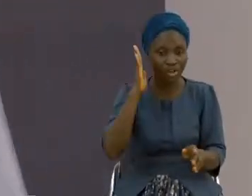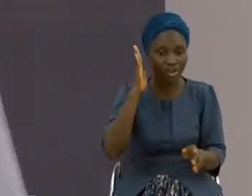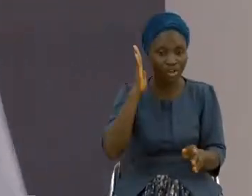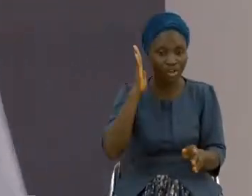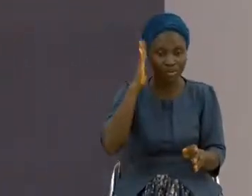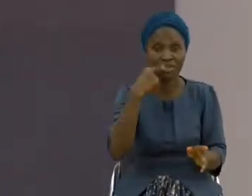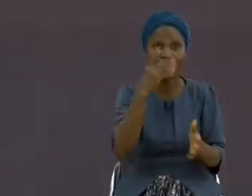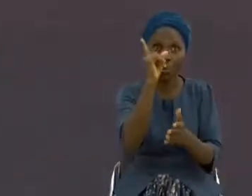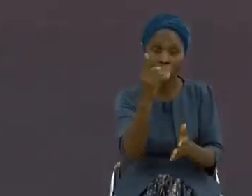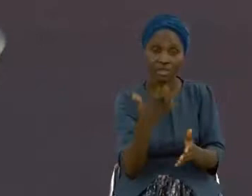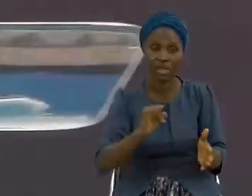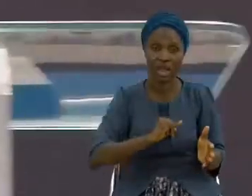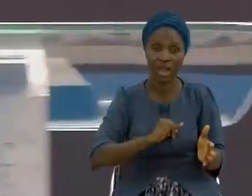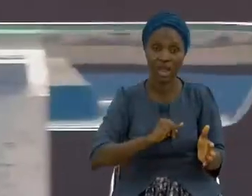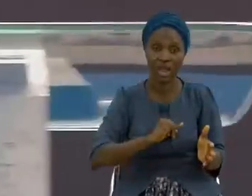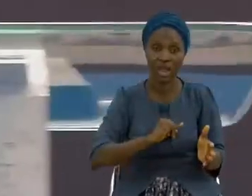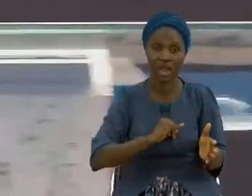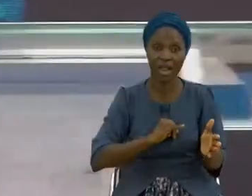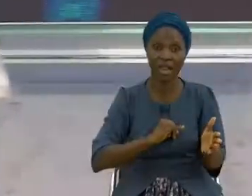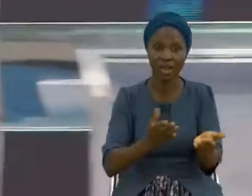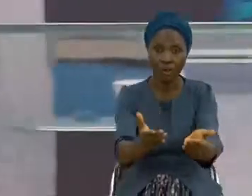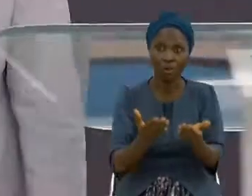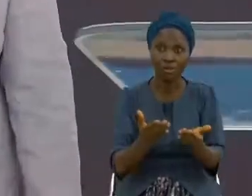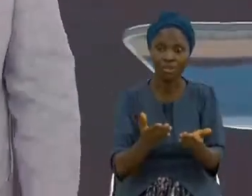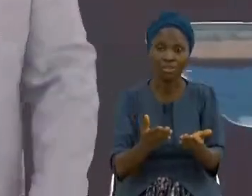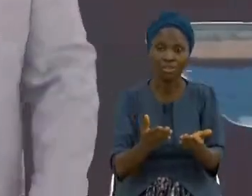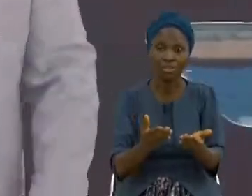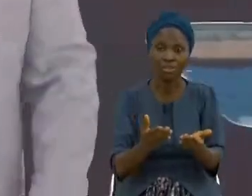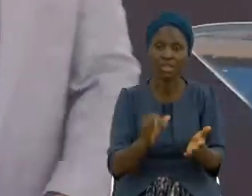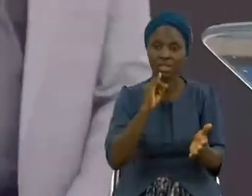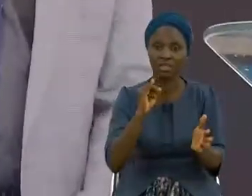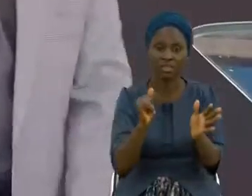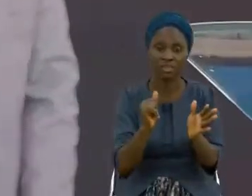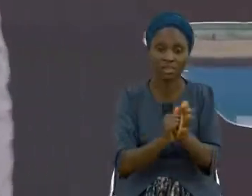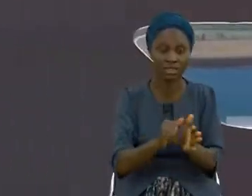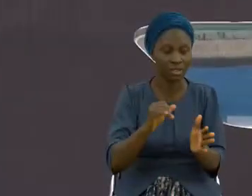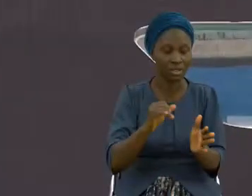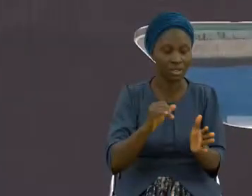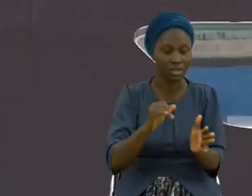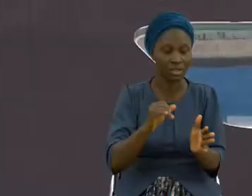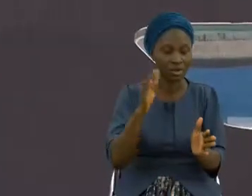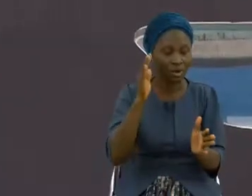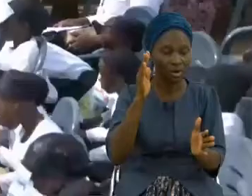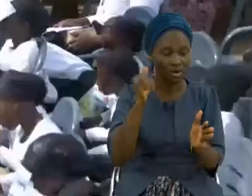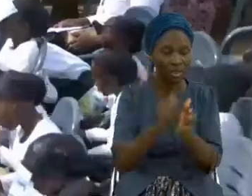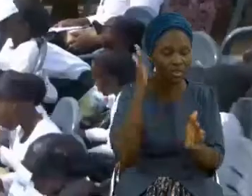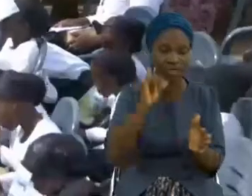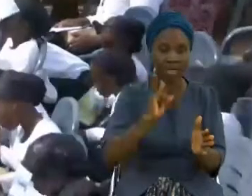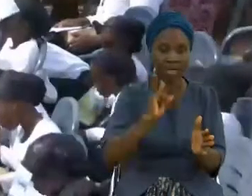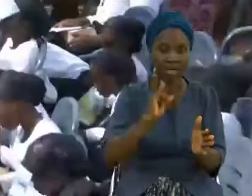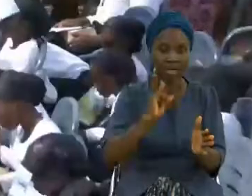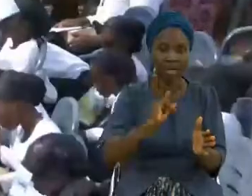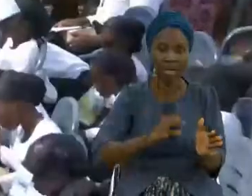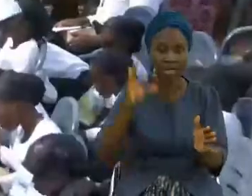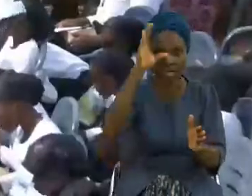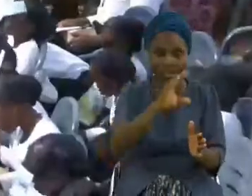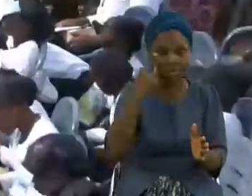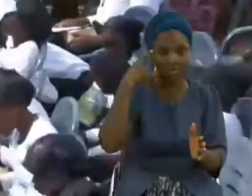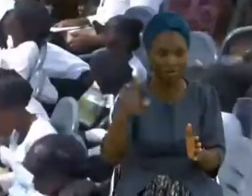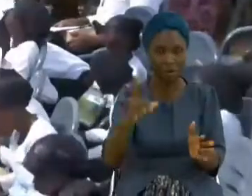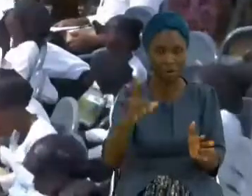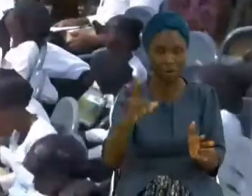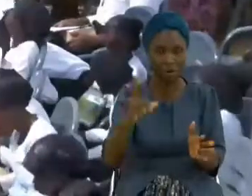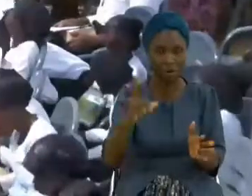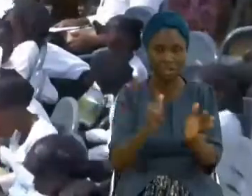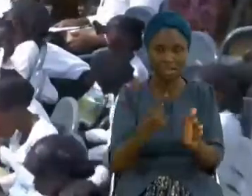after that the mantra of power will come upon me it will come upon your life and so